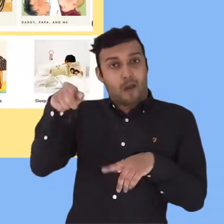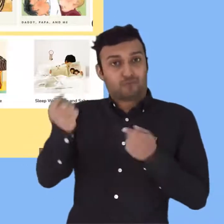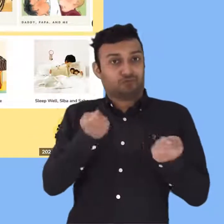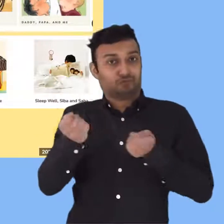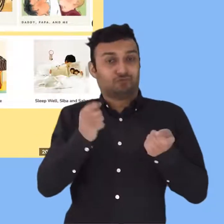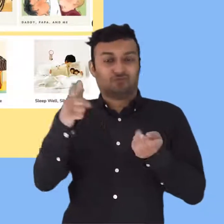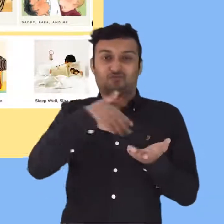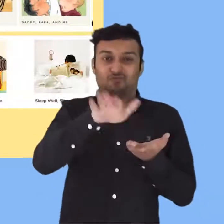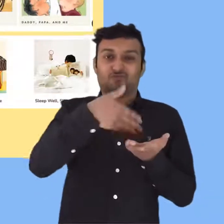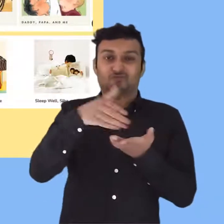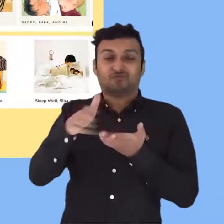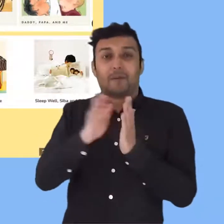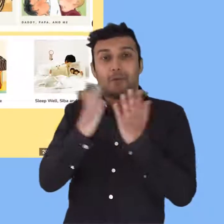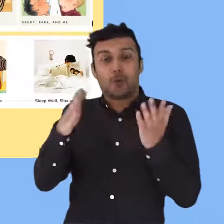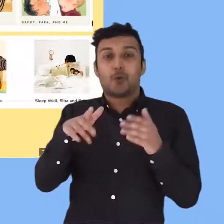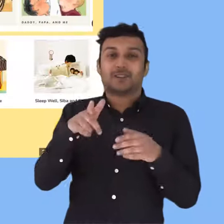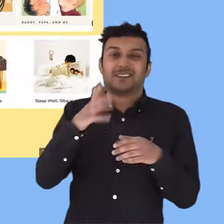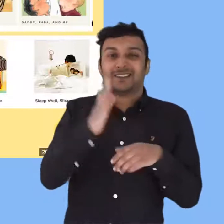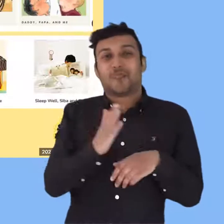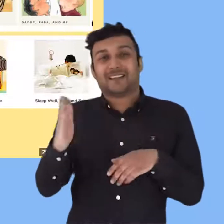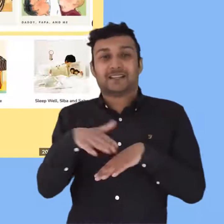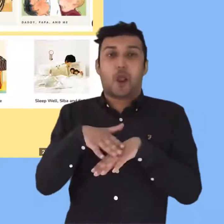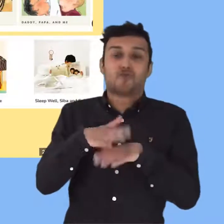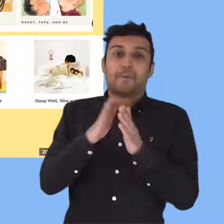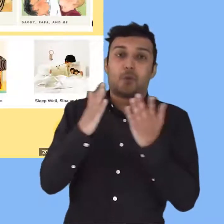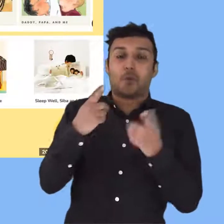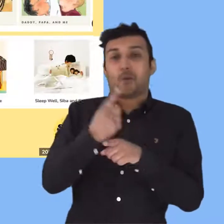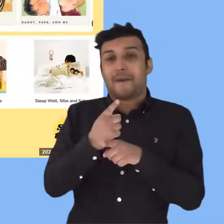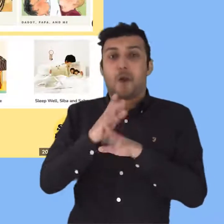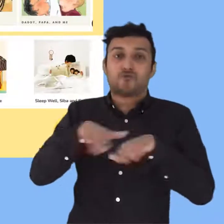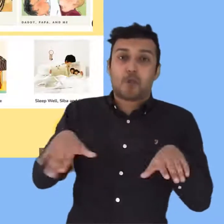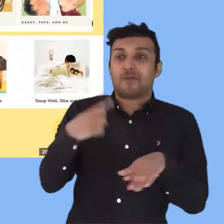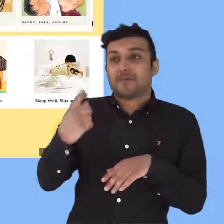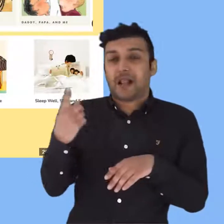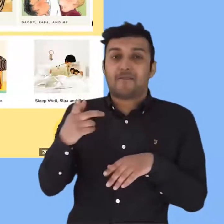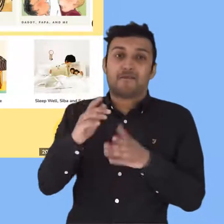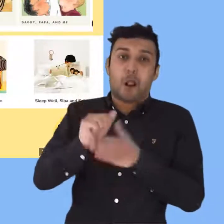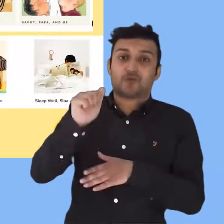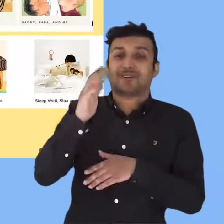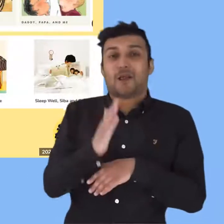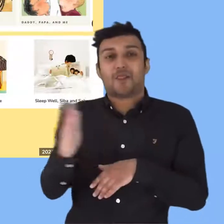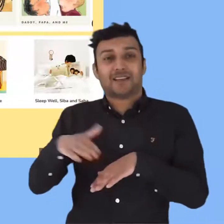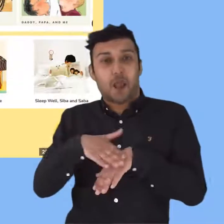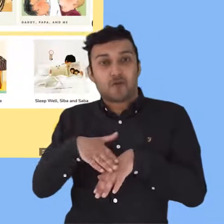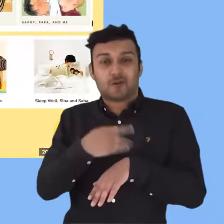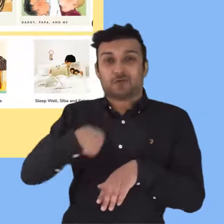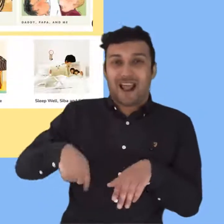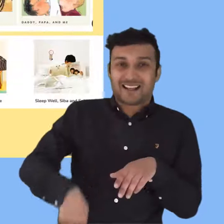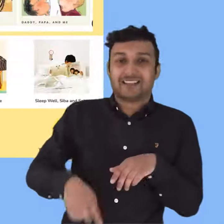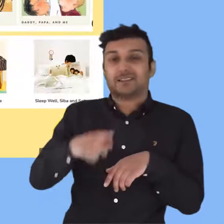Asian books, most of them in English, about East and Southeast Asian culture.